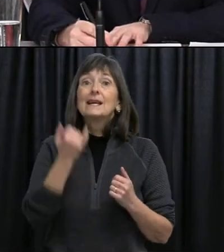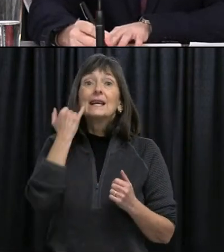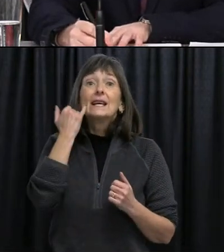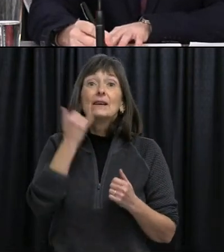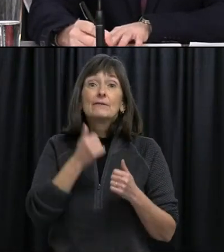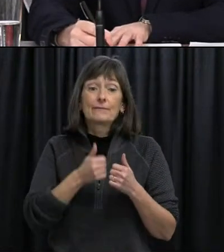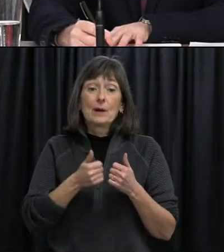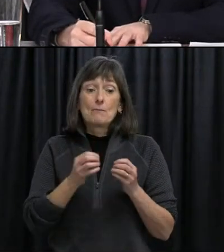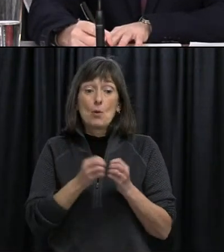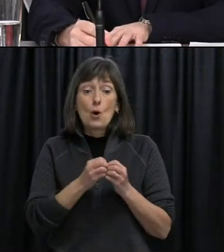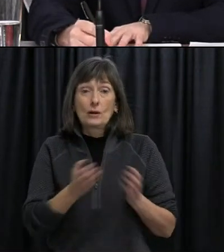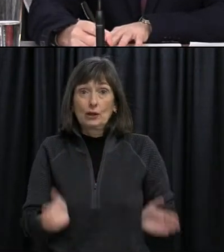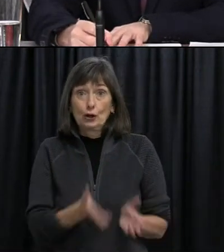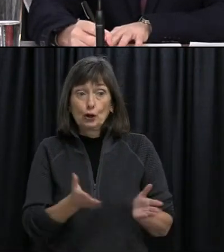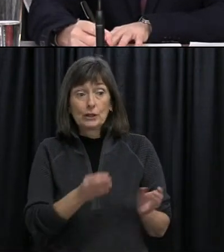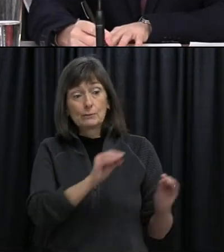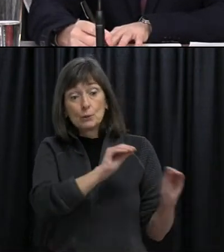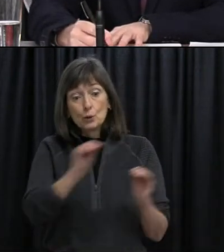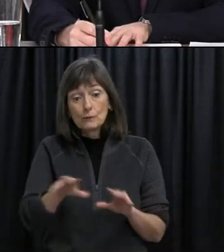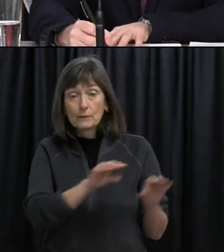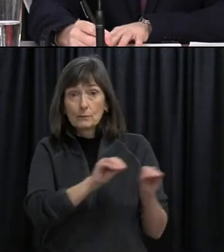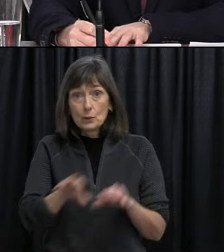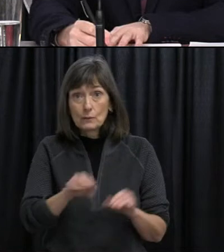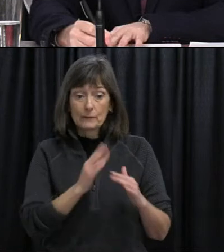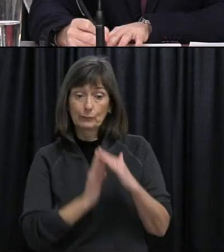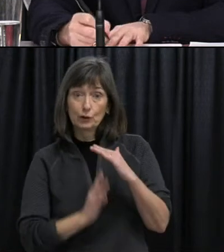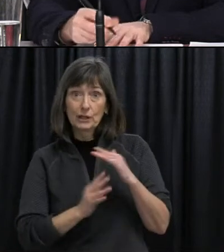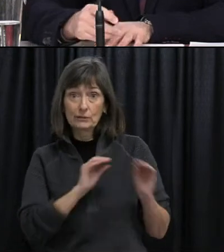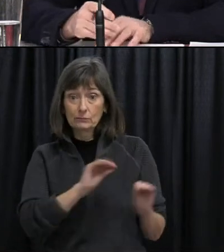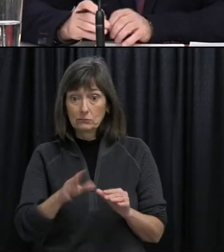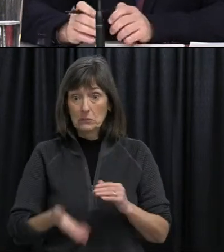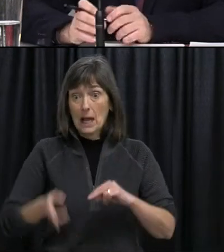challenges and migration concerns?